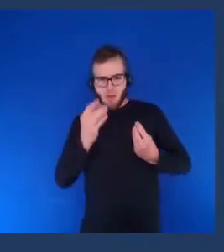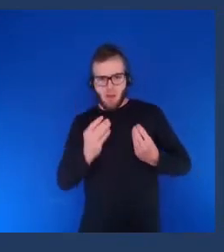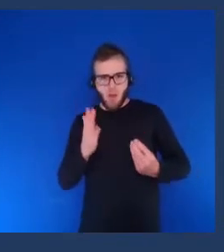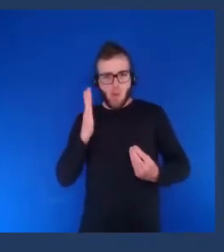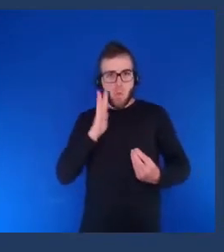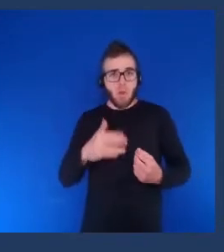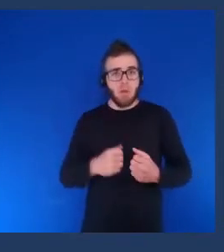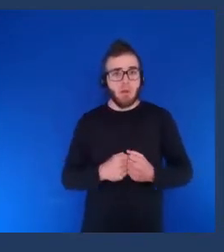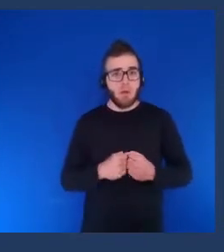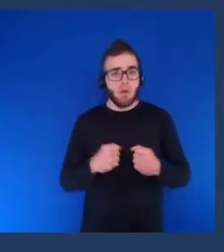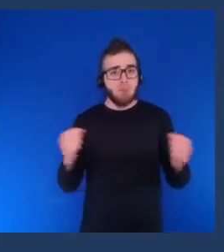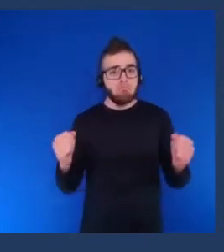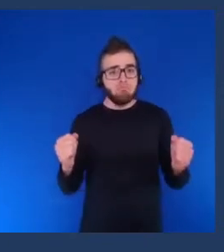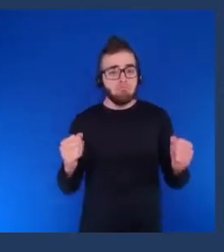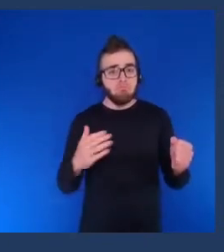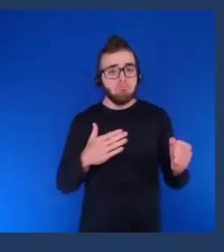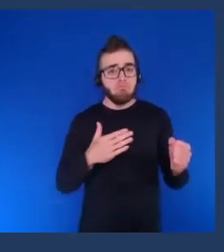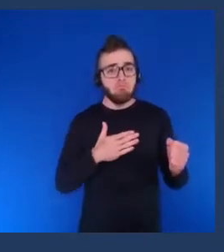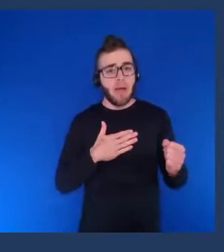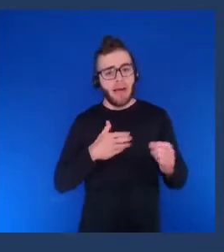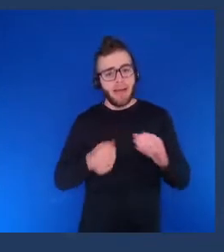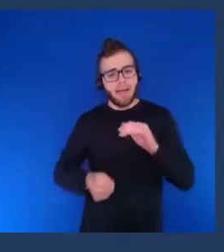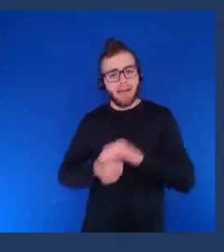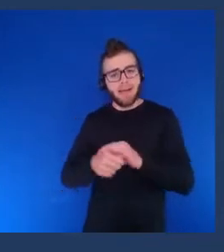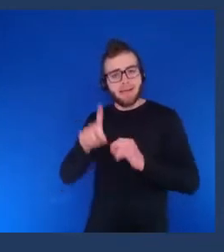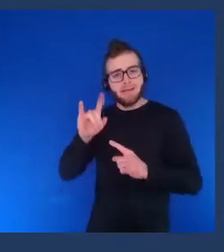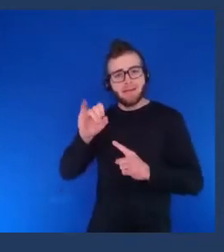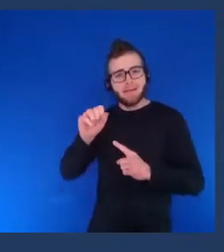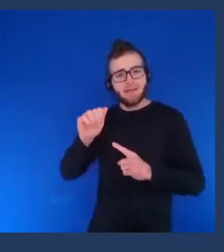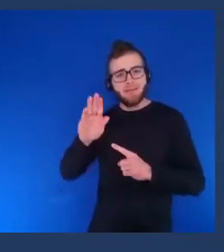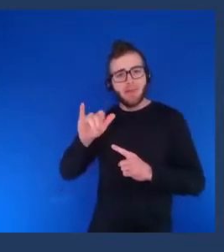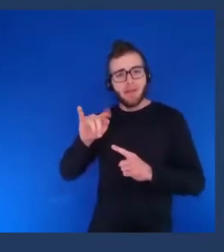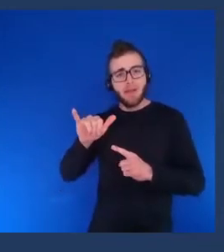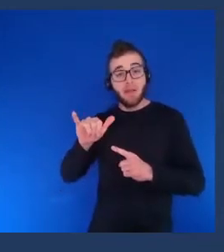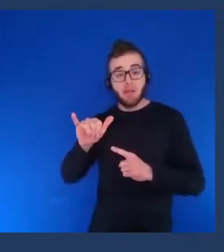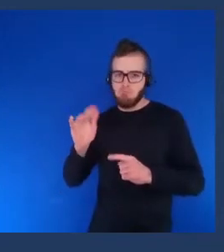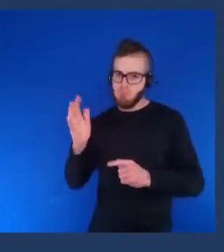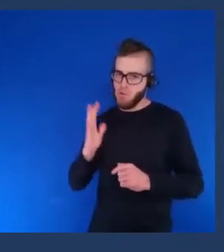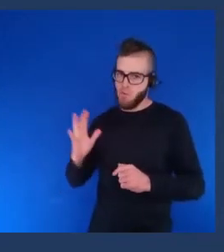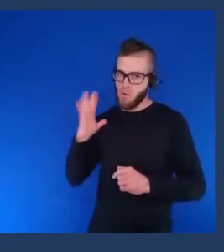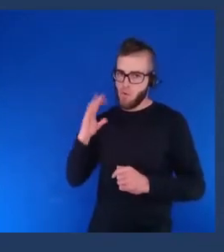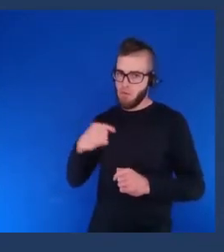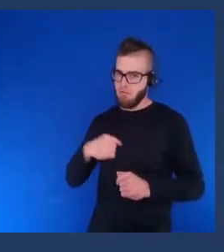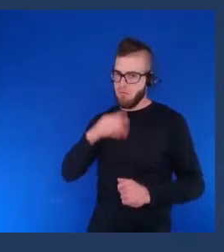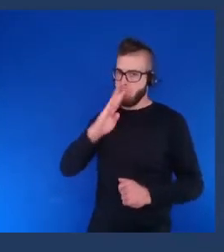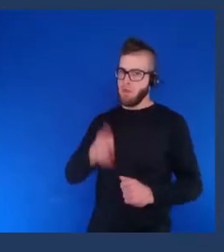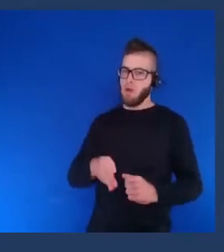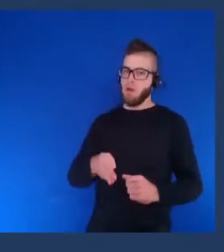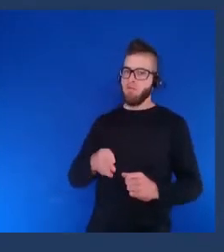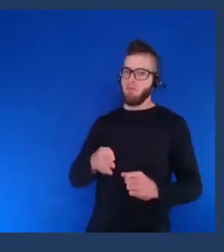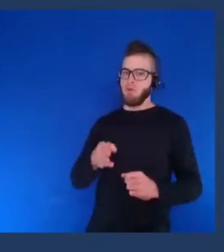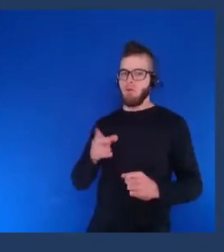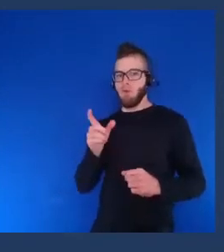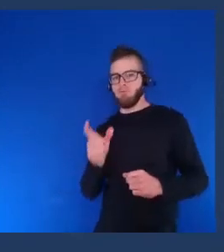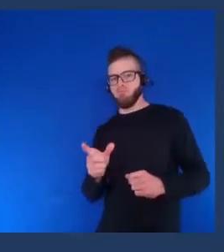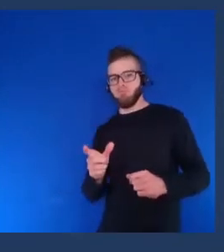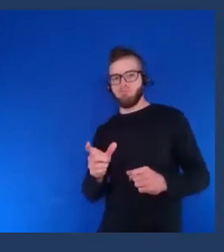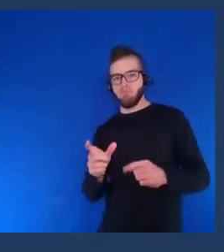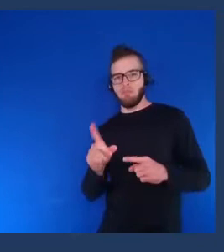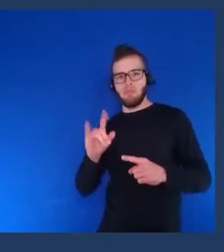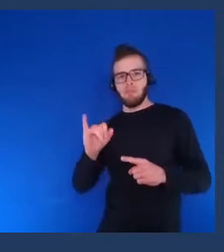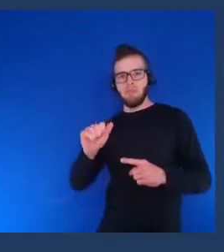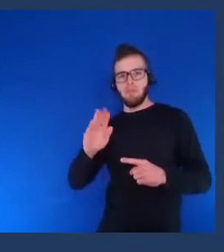wasn't even using the term disability back then because I surely wouldn't have admitted it in those early moments. So it was really,